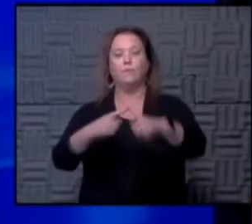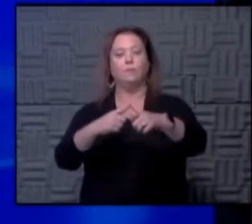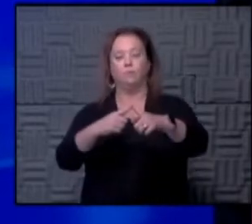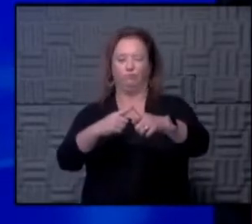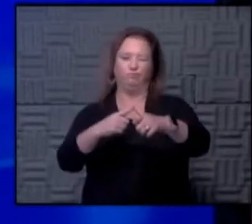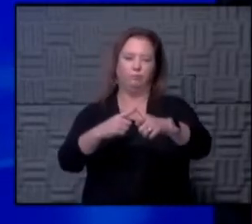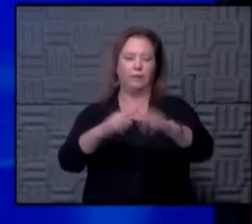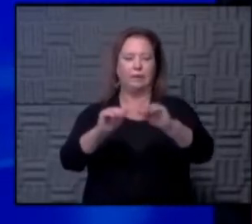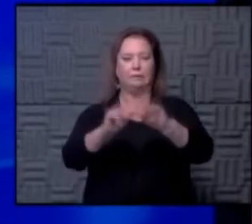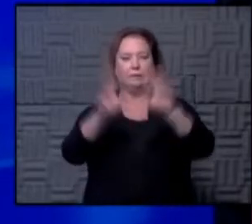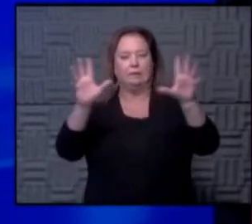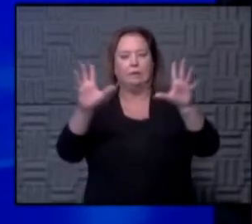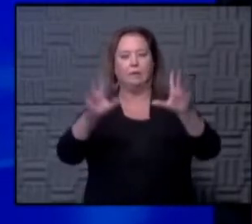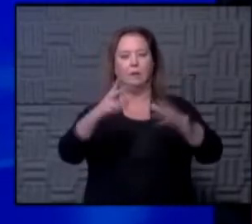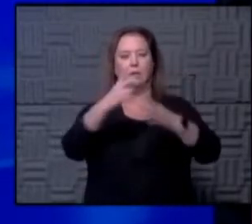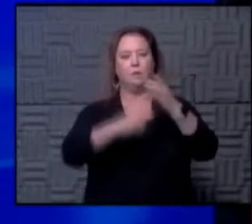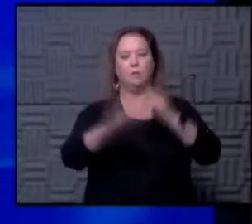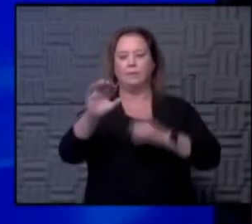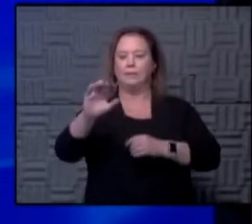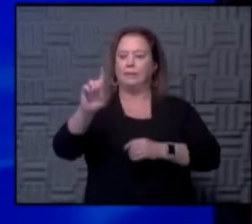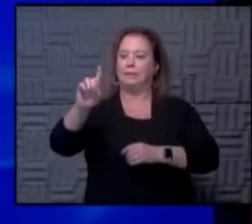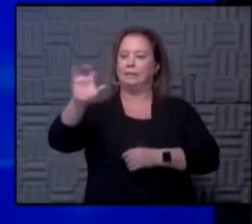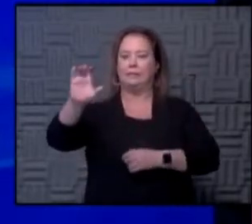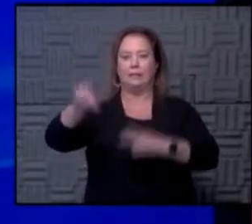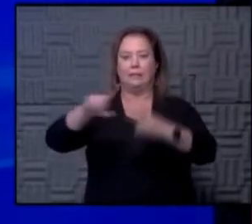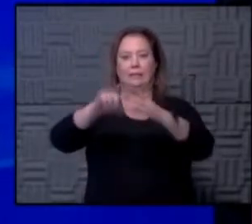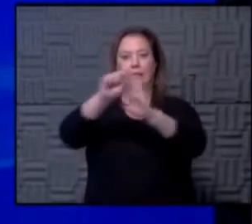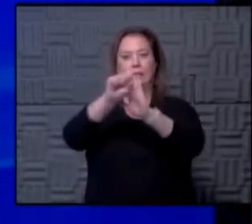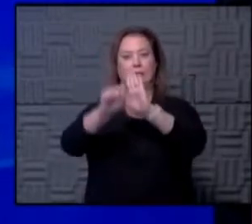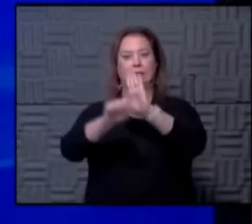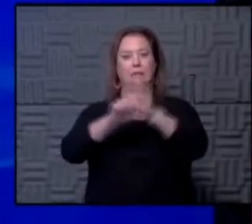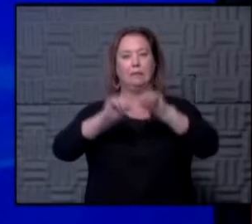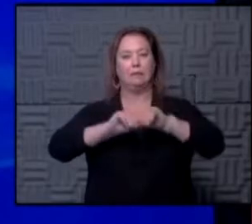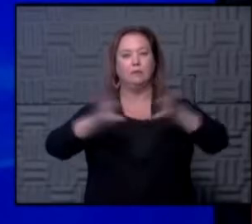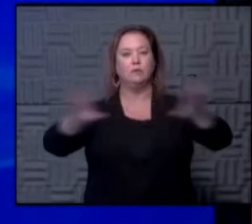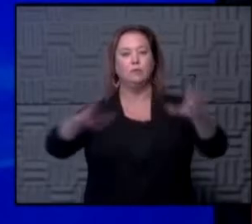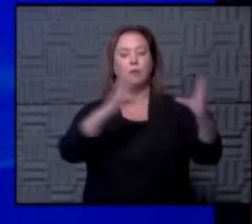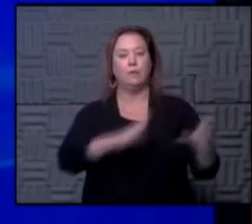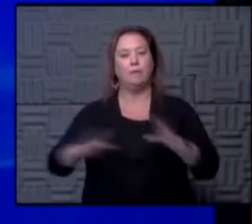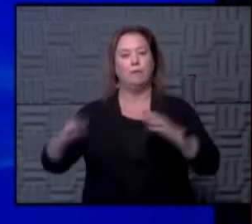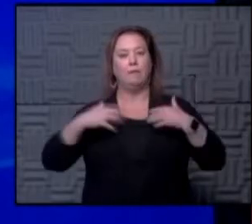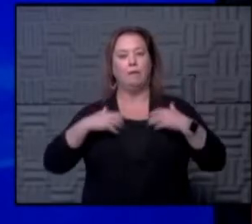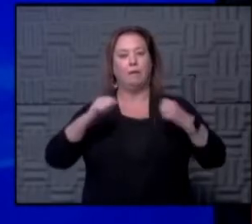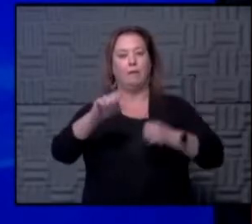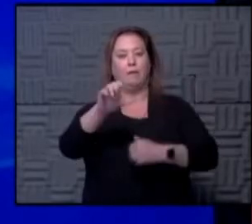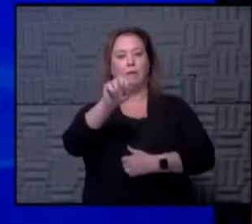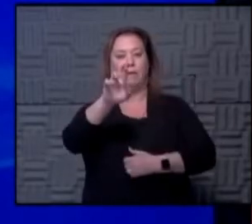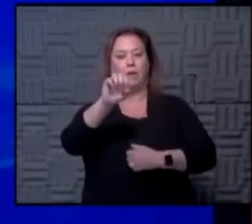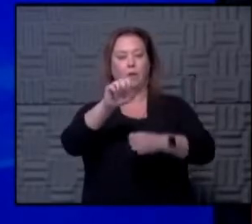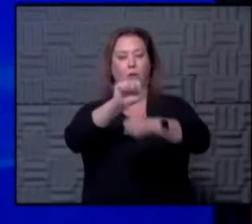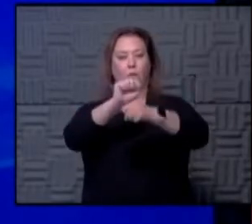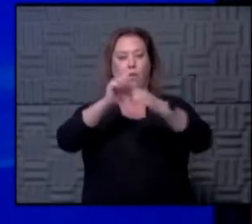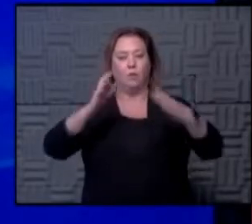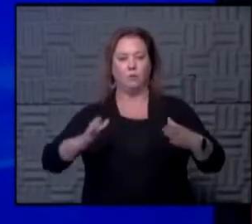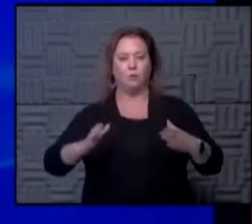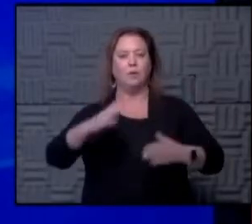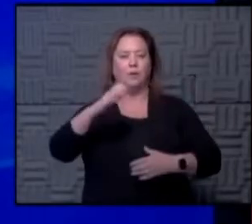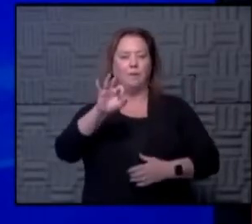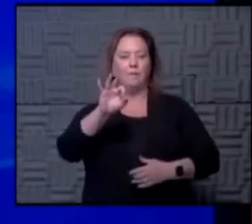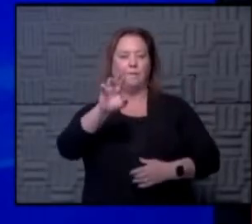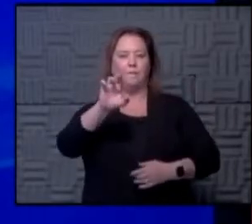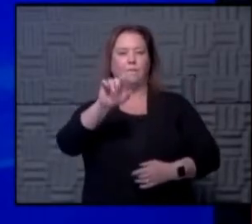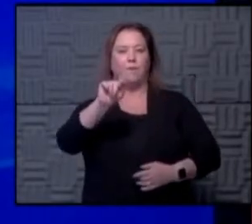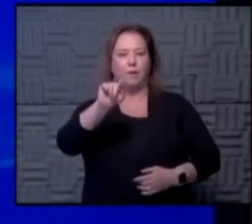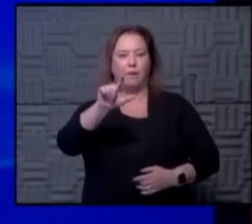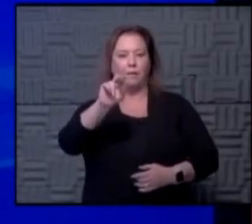is fairly clear in both the CDC and the state distribution plans that healthcare workers will, on the front line, will